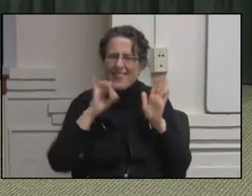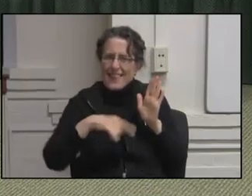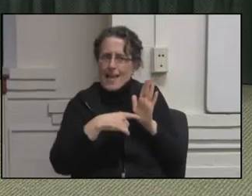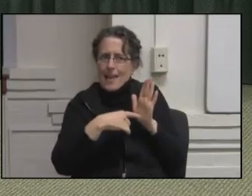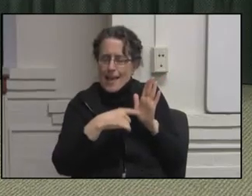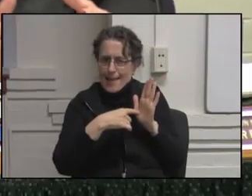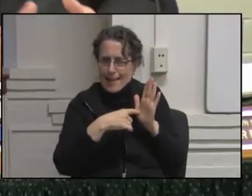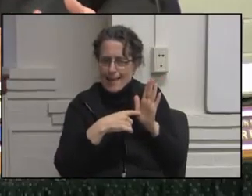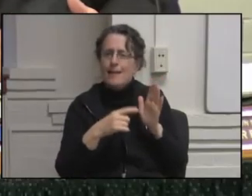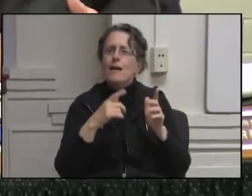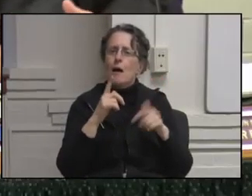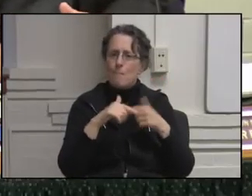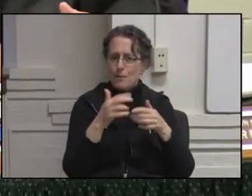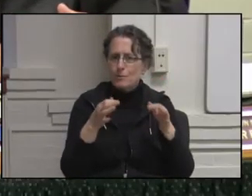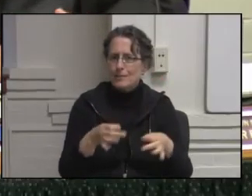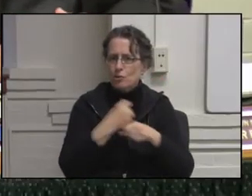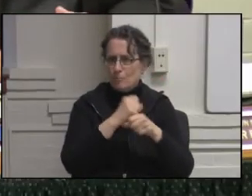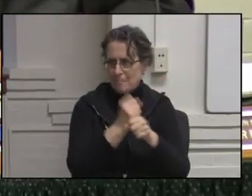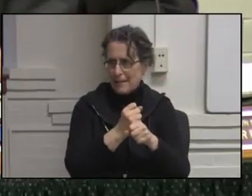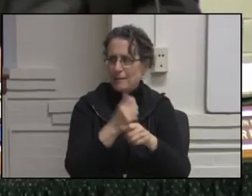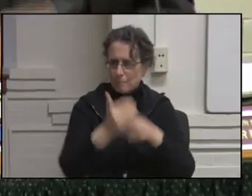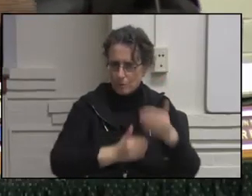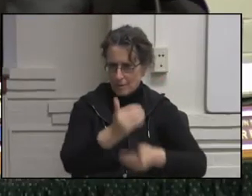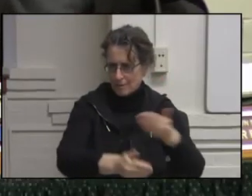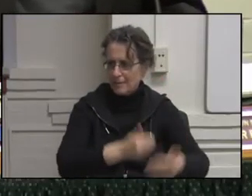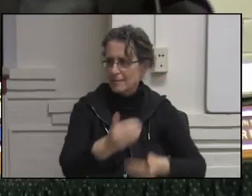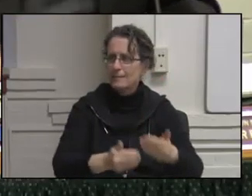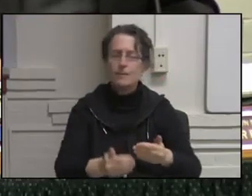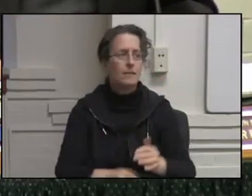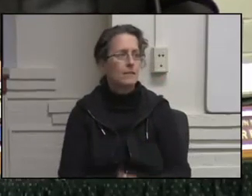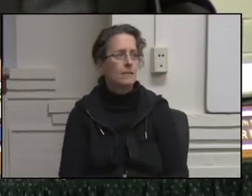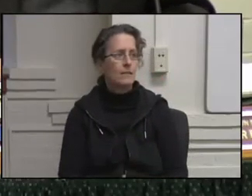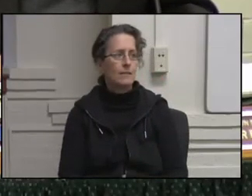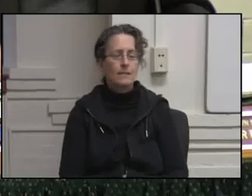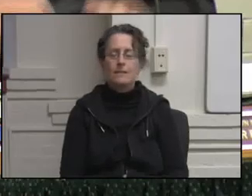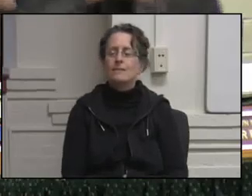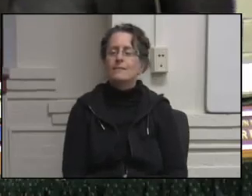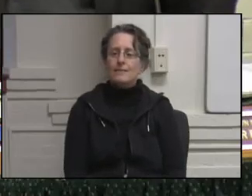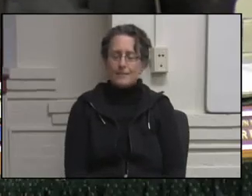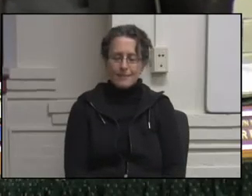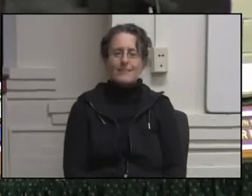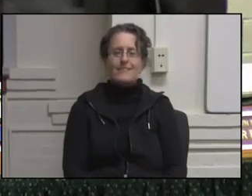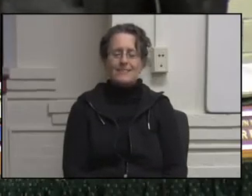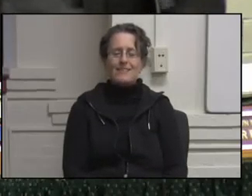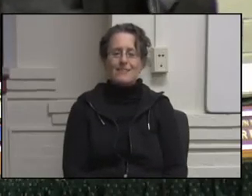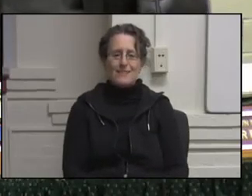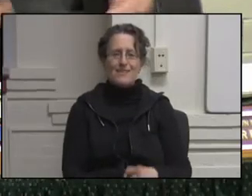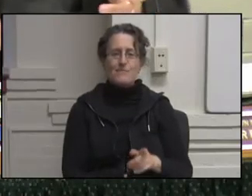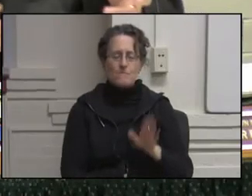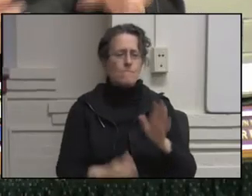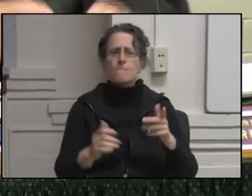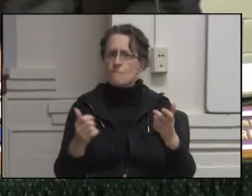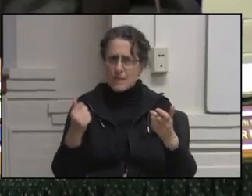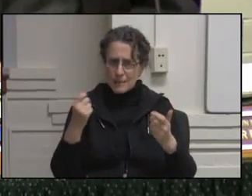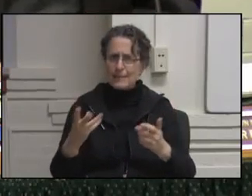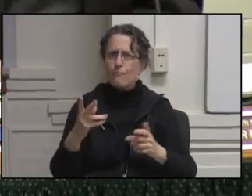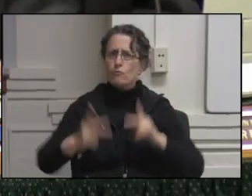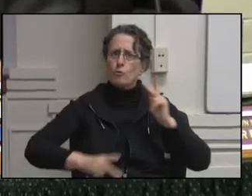There has been ongoing work in the community from two gentlemen at the table, as well as others in the community who have an interest in